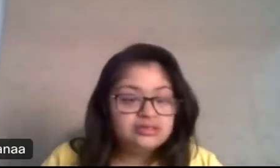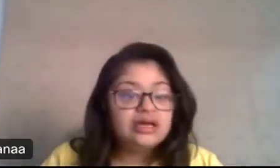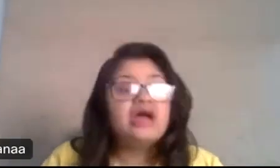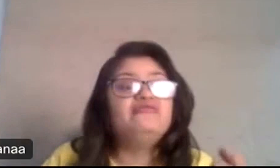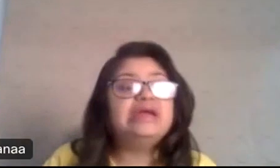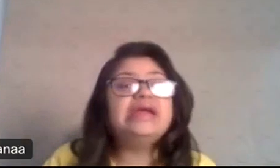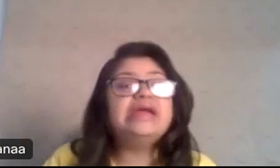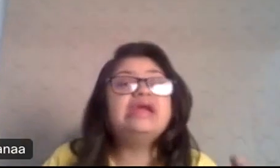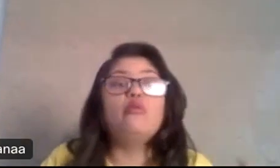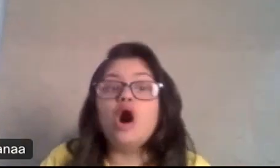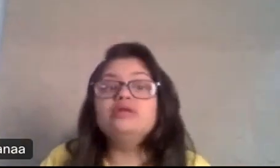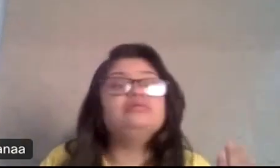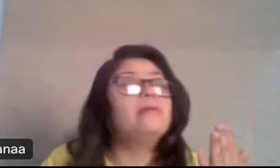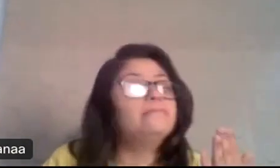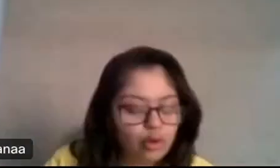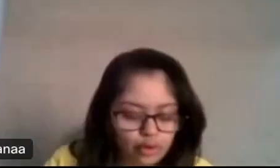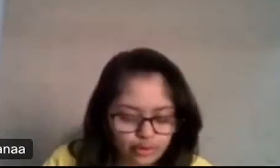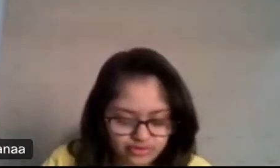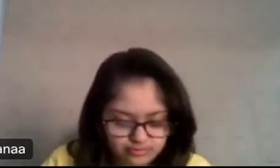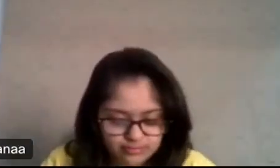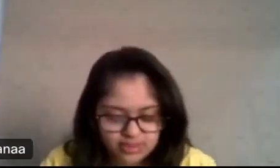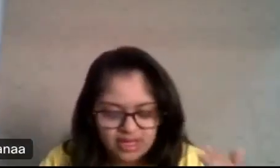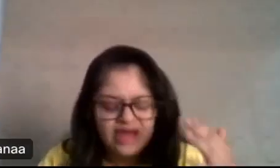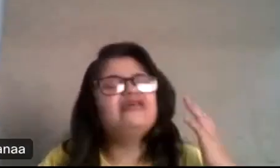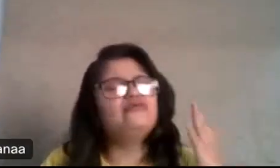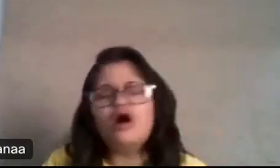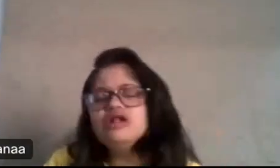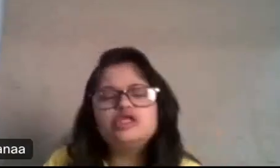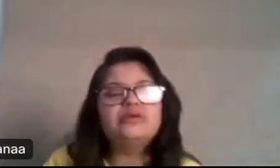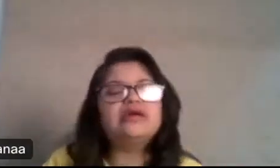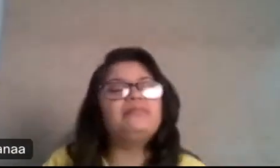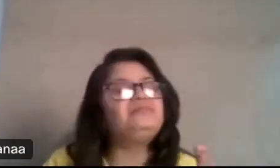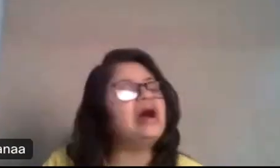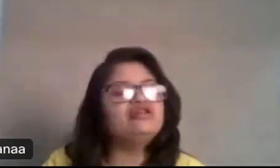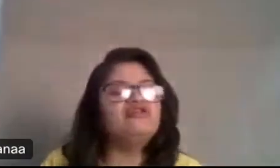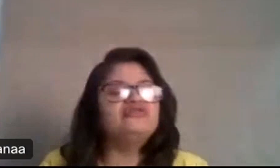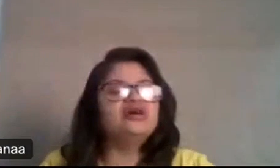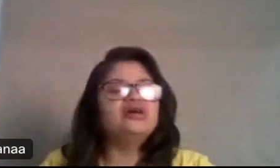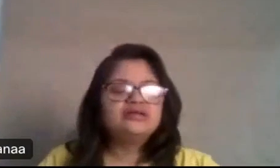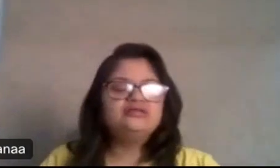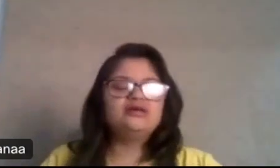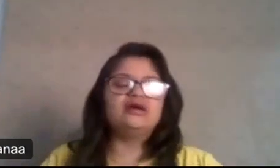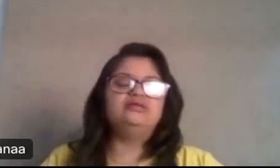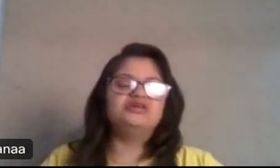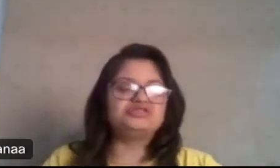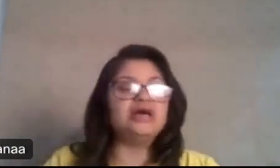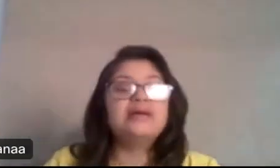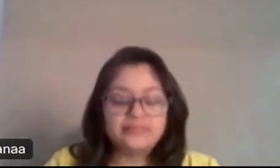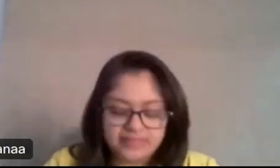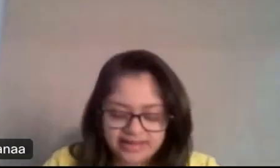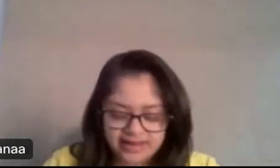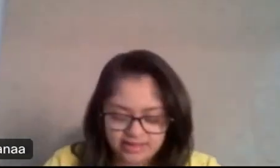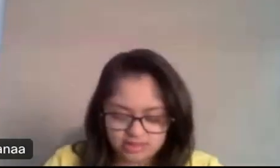But we want more. We want to be a part of the